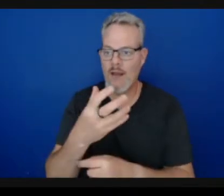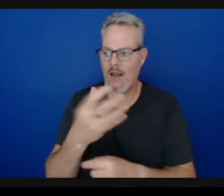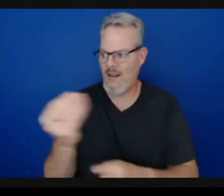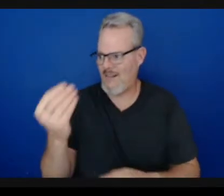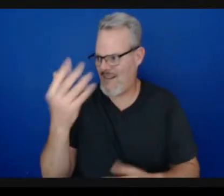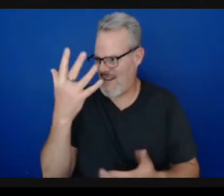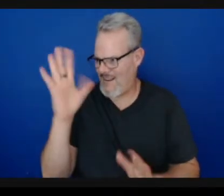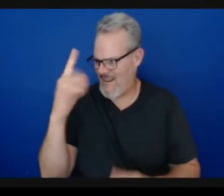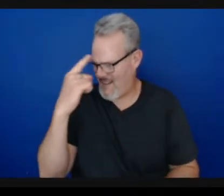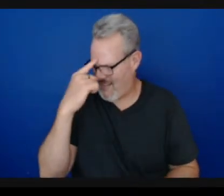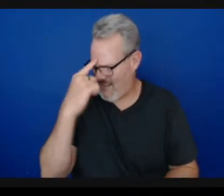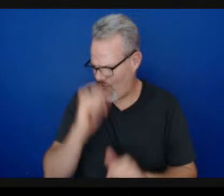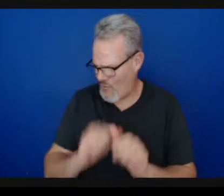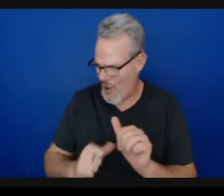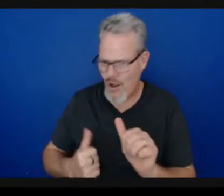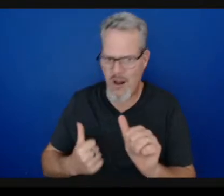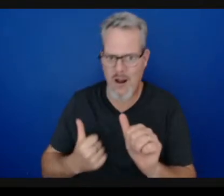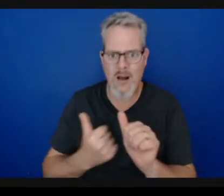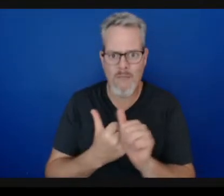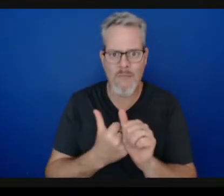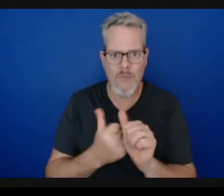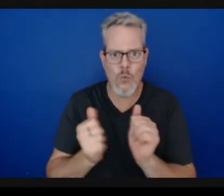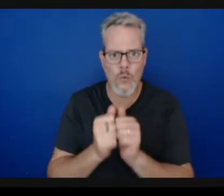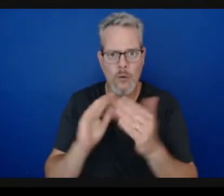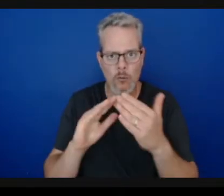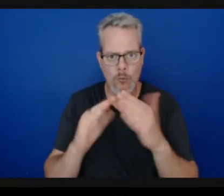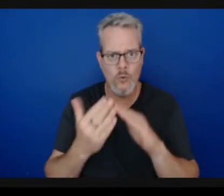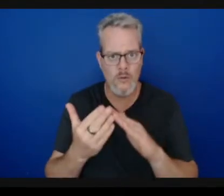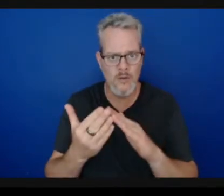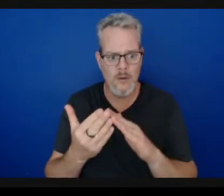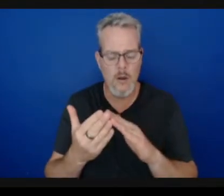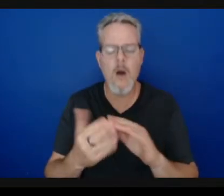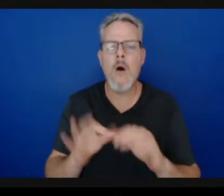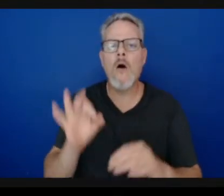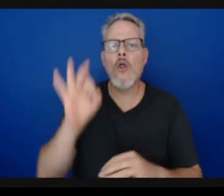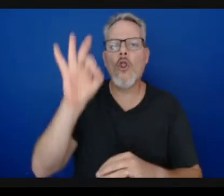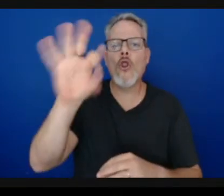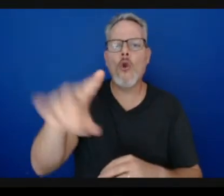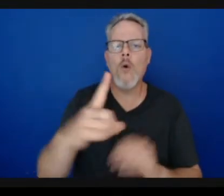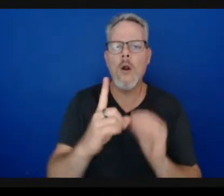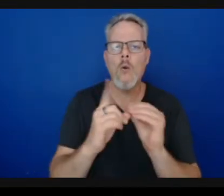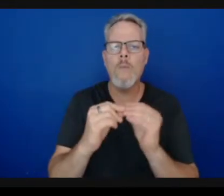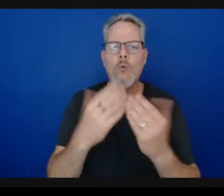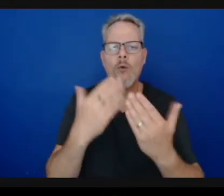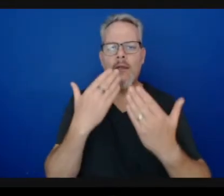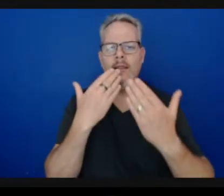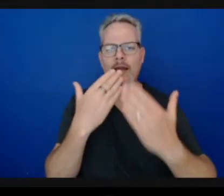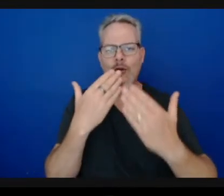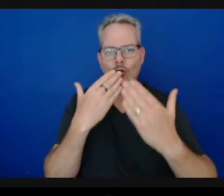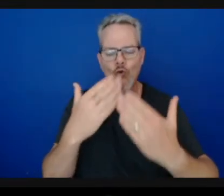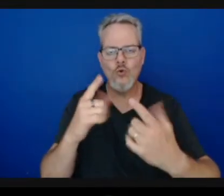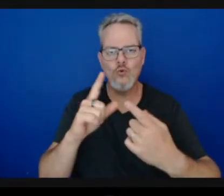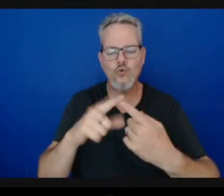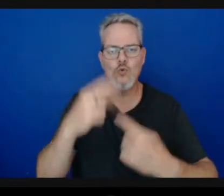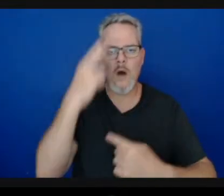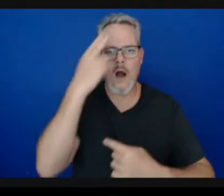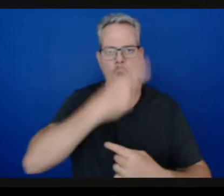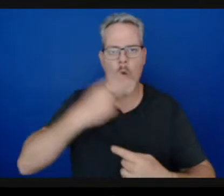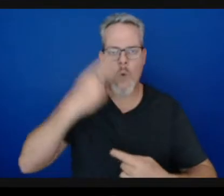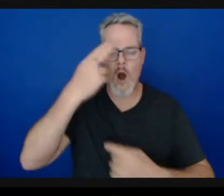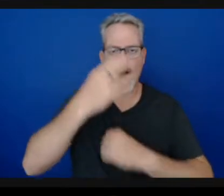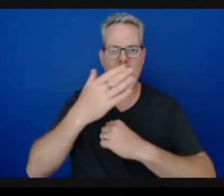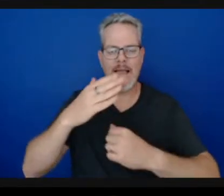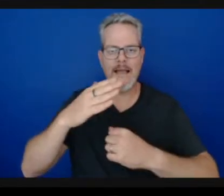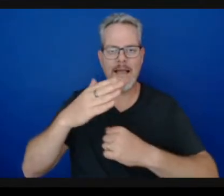sums us up for the community, really. Throw in one more thank you. We can thank Hawaii County and HCF